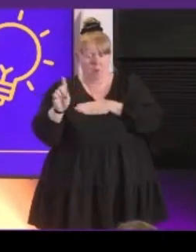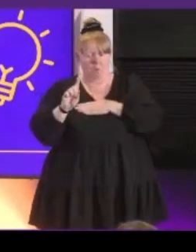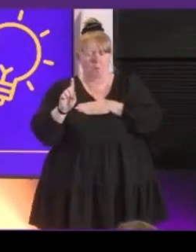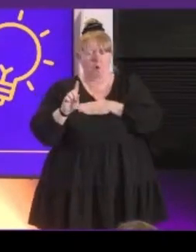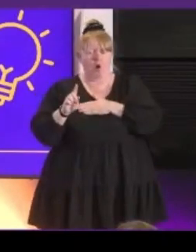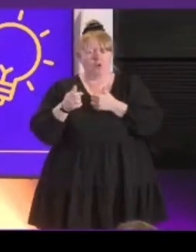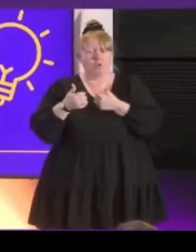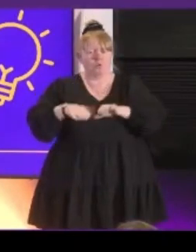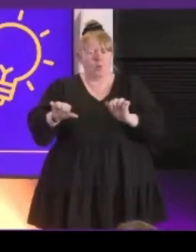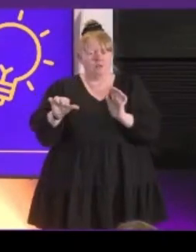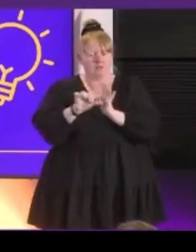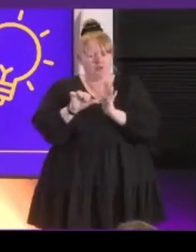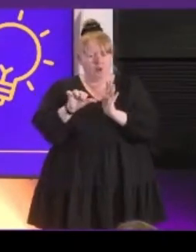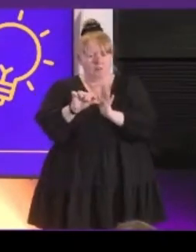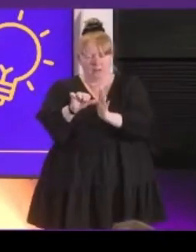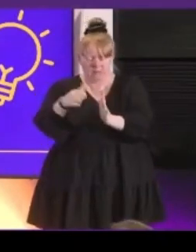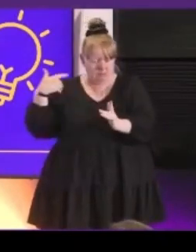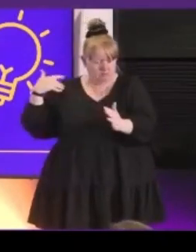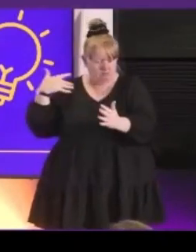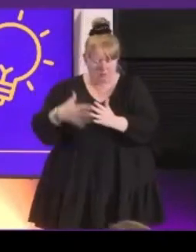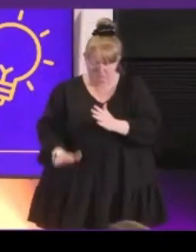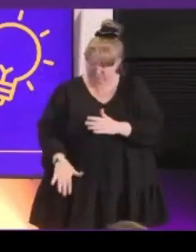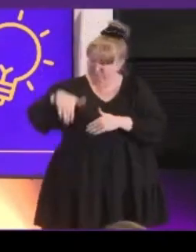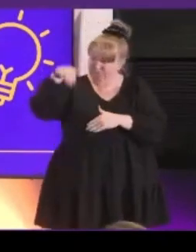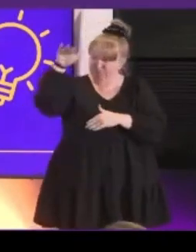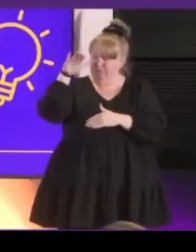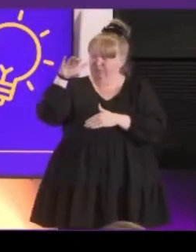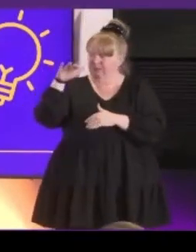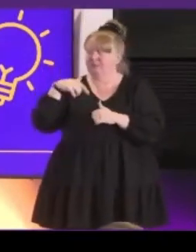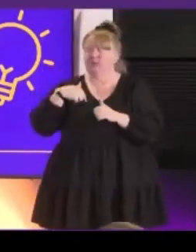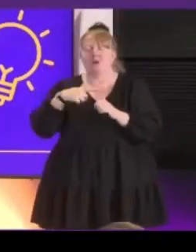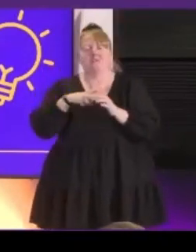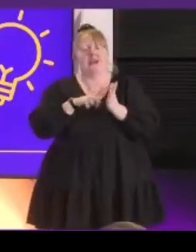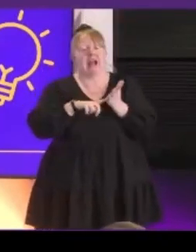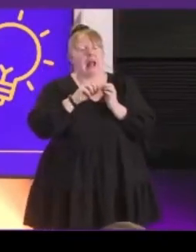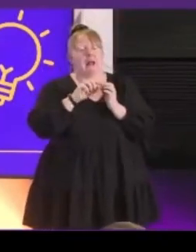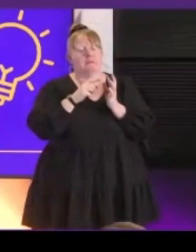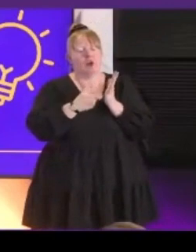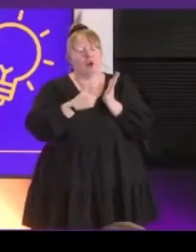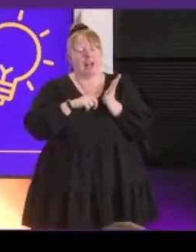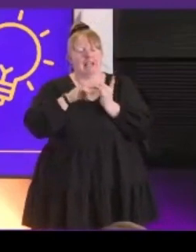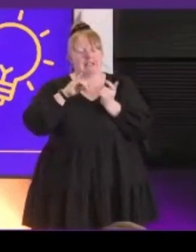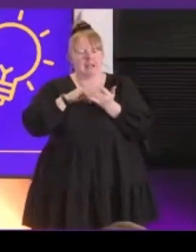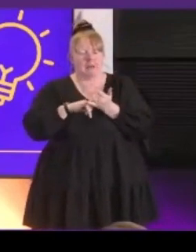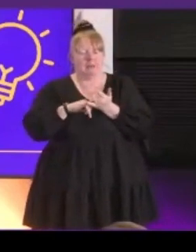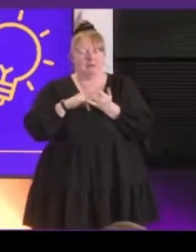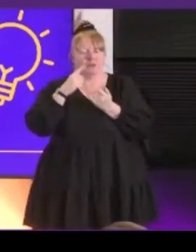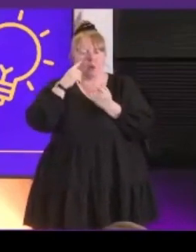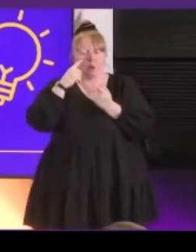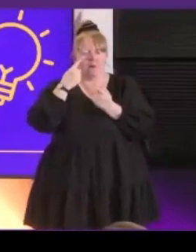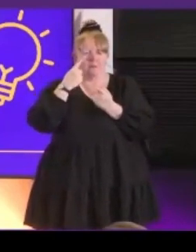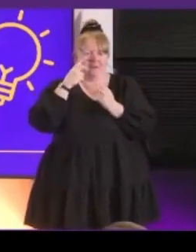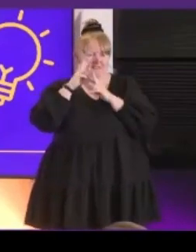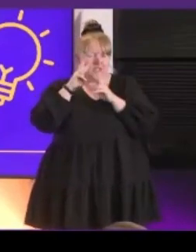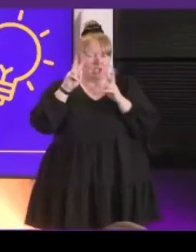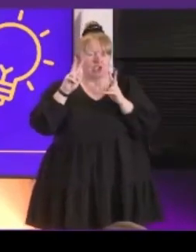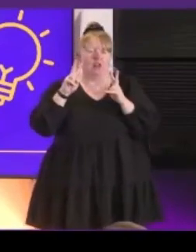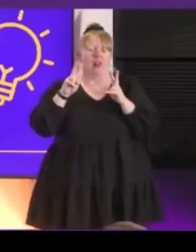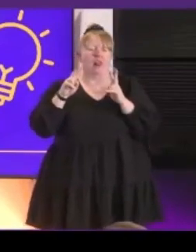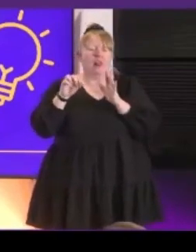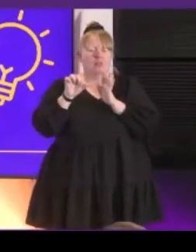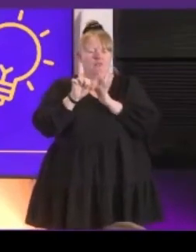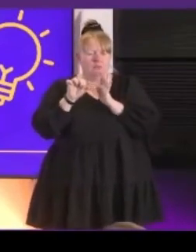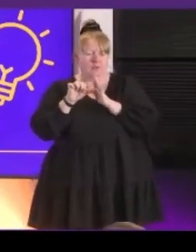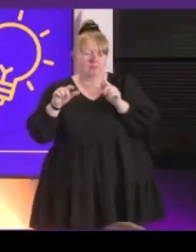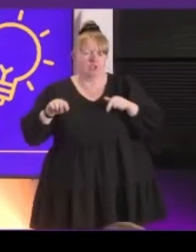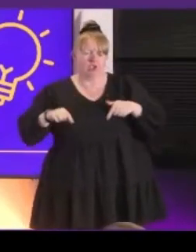this great story the other day that I've got albinism, so I've had an uncorrectable visual impairment all my life. The hardest thing that